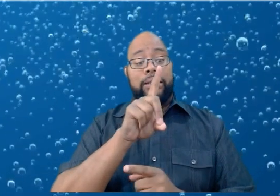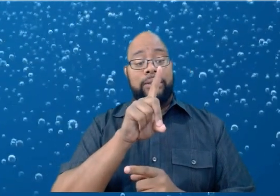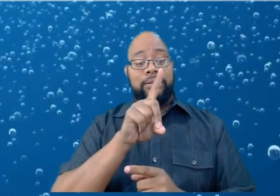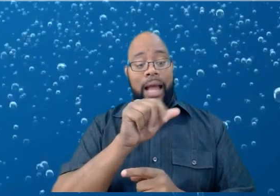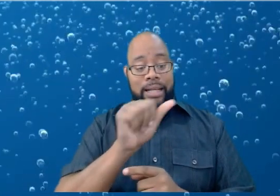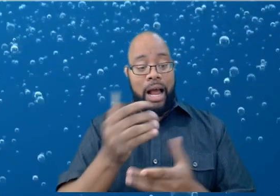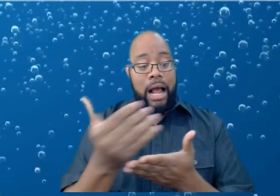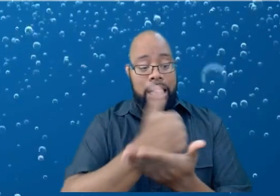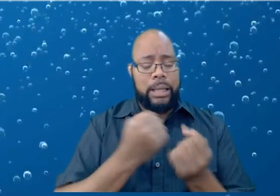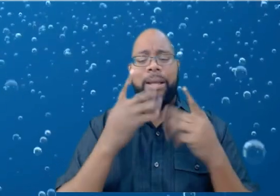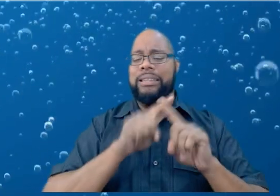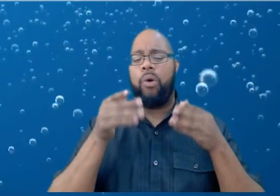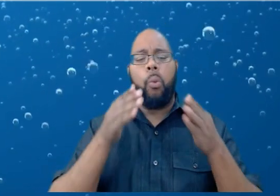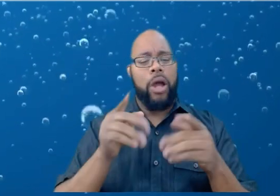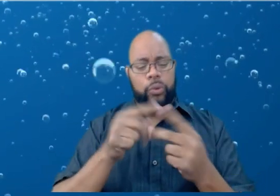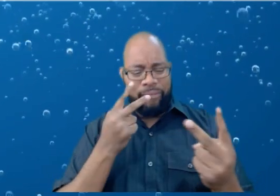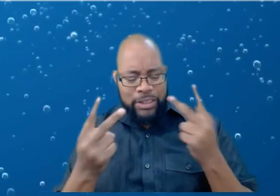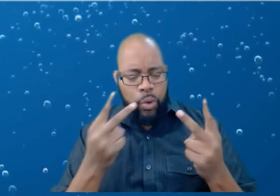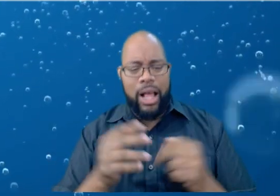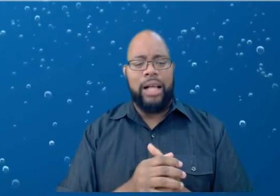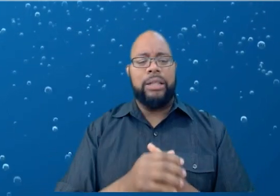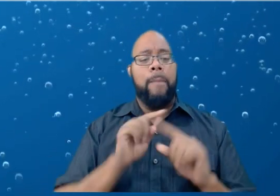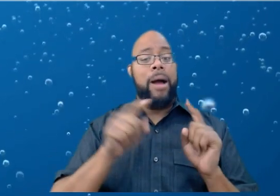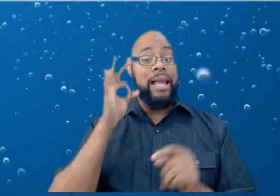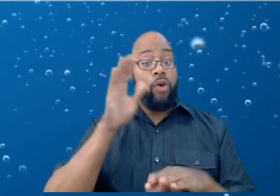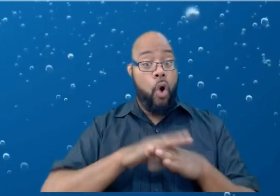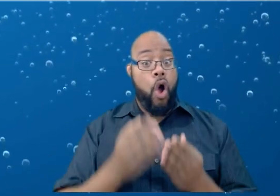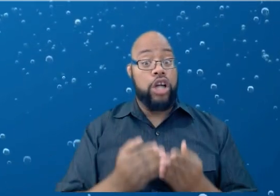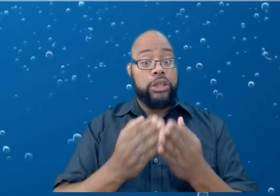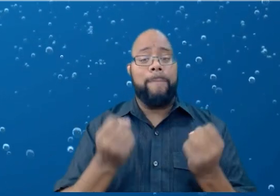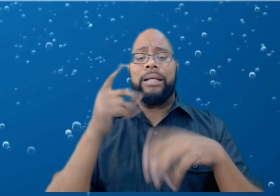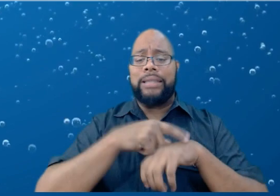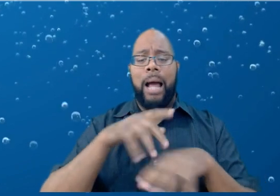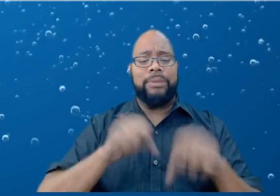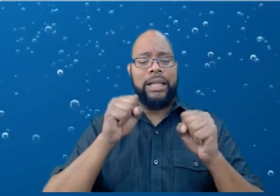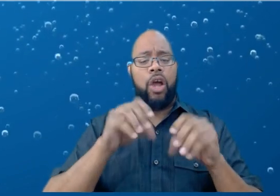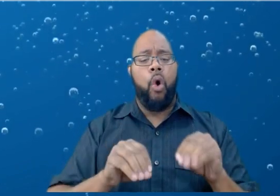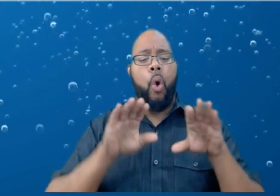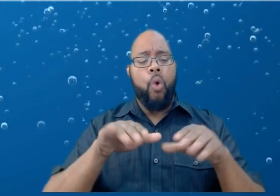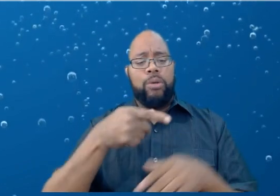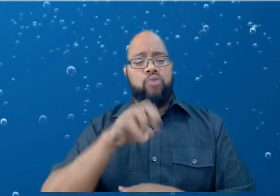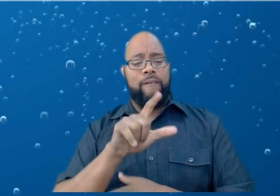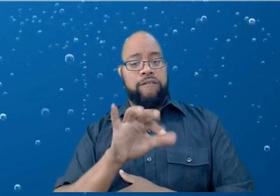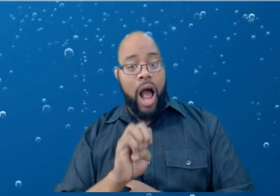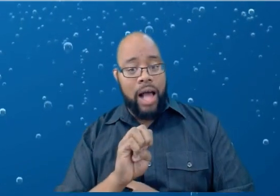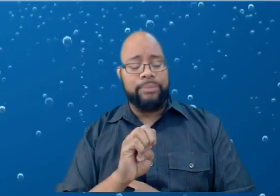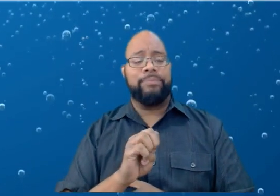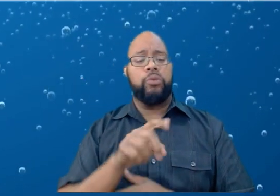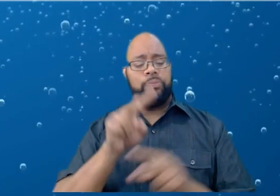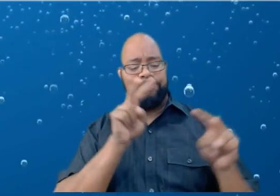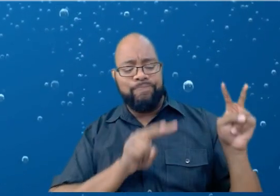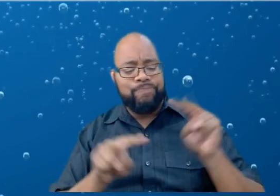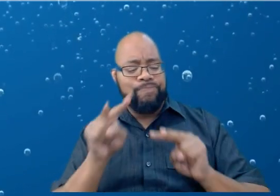When the data is collected, there are a lot of different ways to visualize it, but if you're on a ship, a lot of times you take these oceanographic